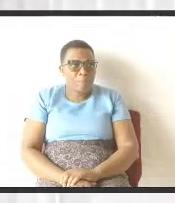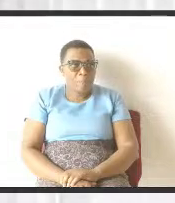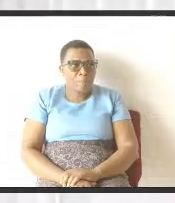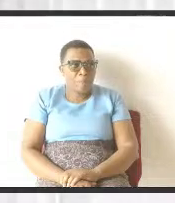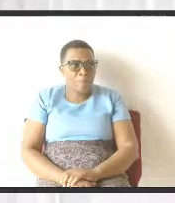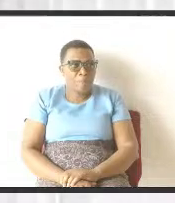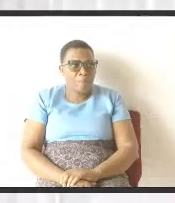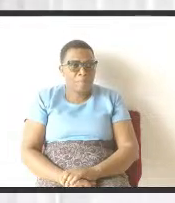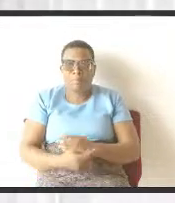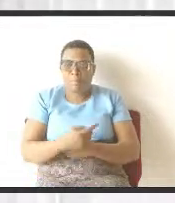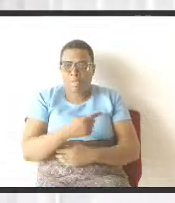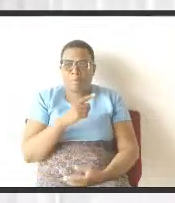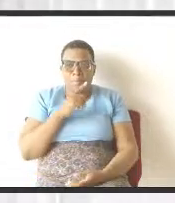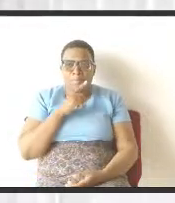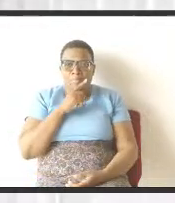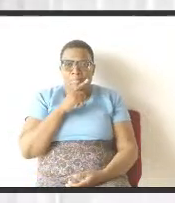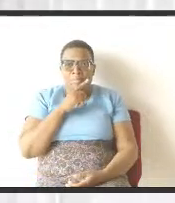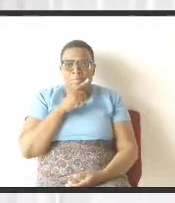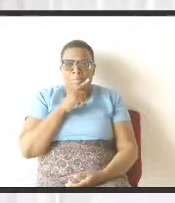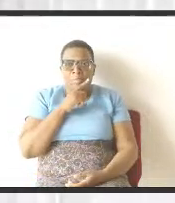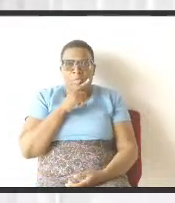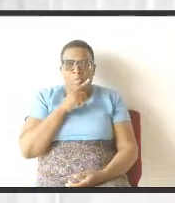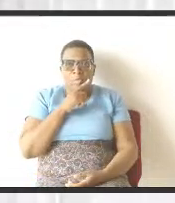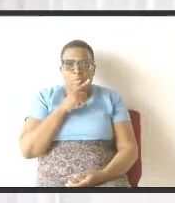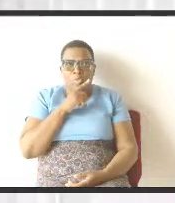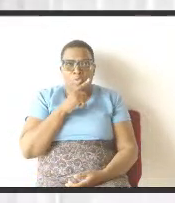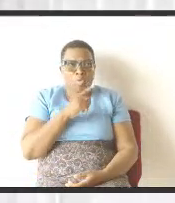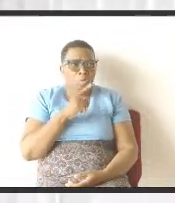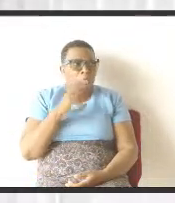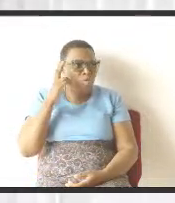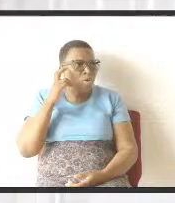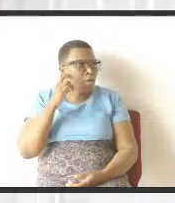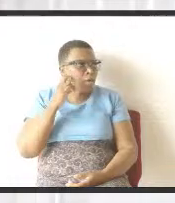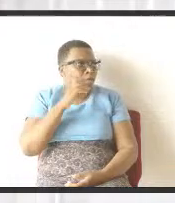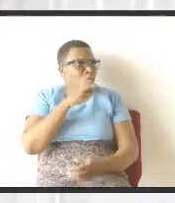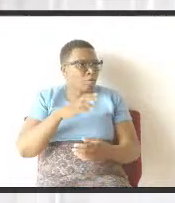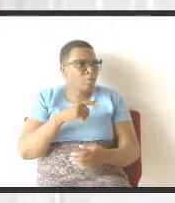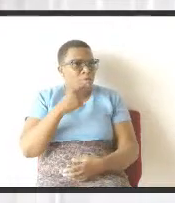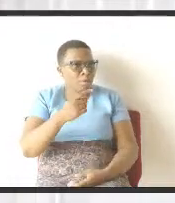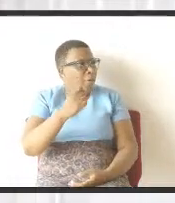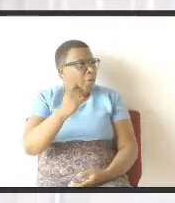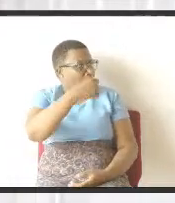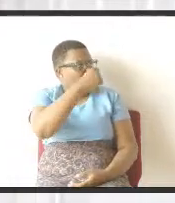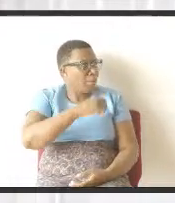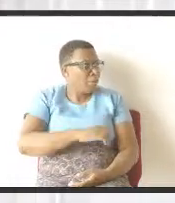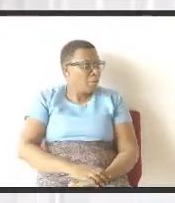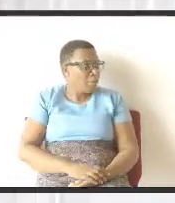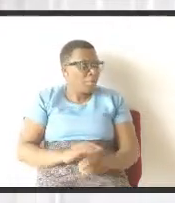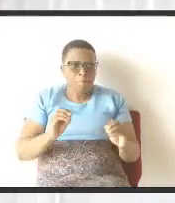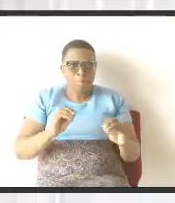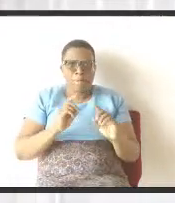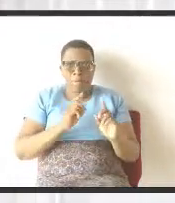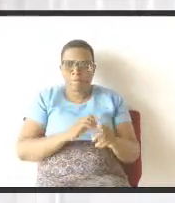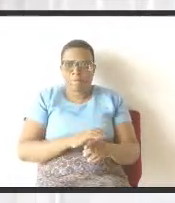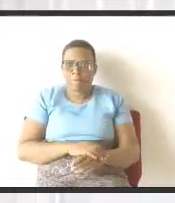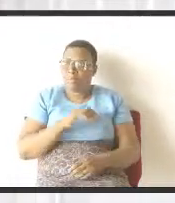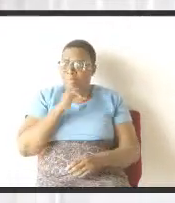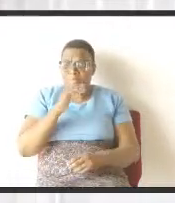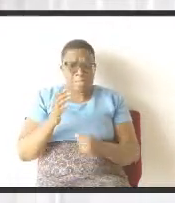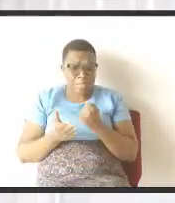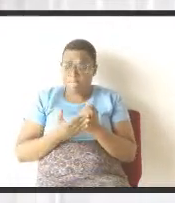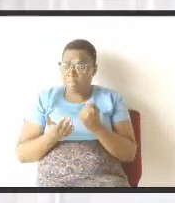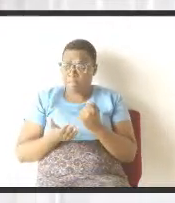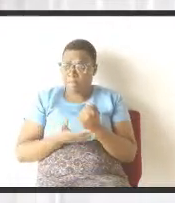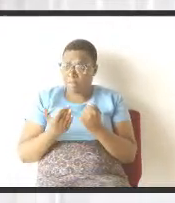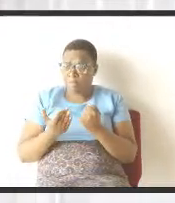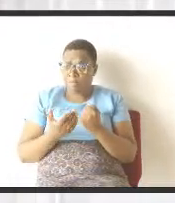I'm quite certain I should have heard some Christians saying amen to that, eh? It is not easy